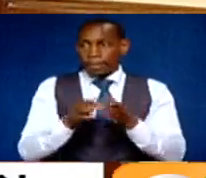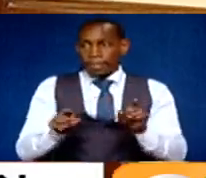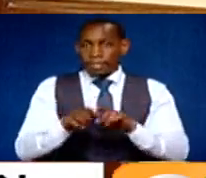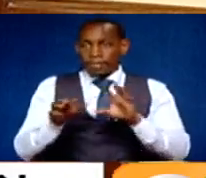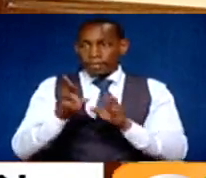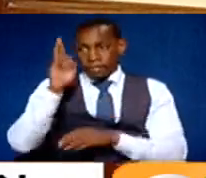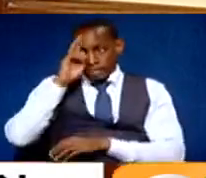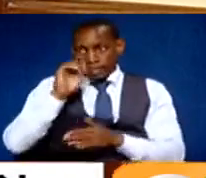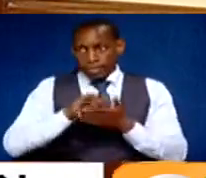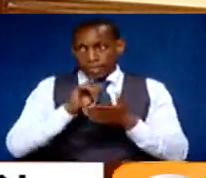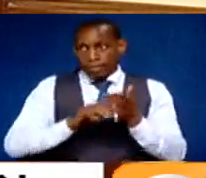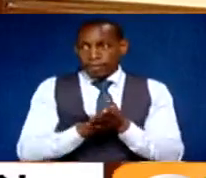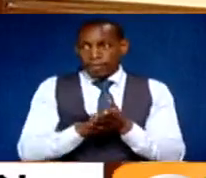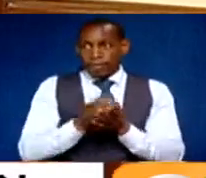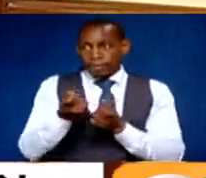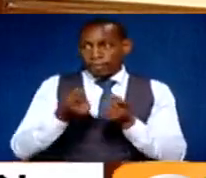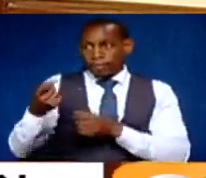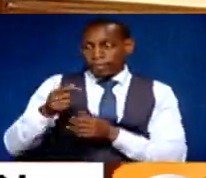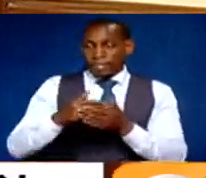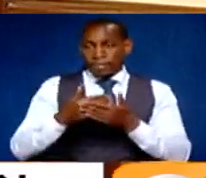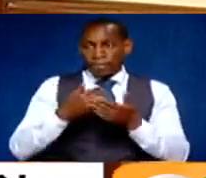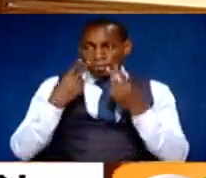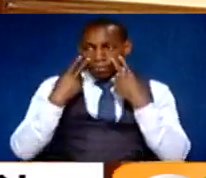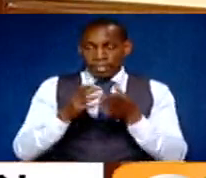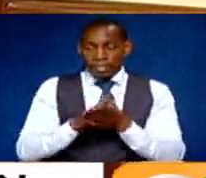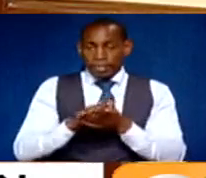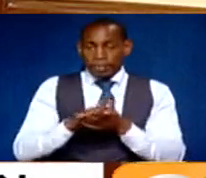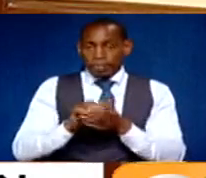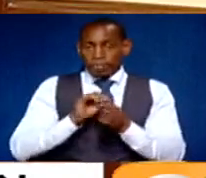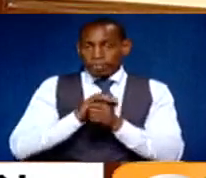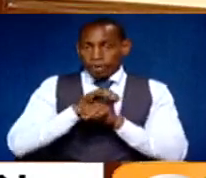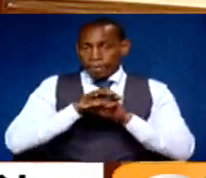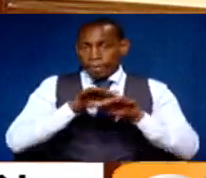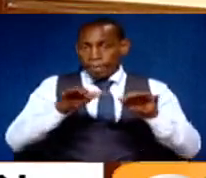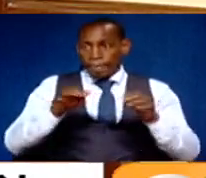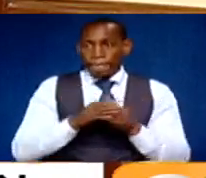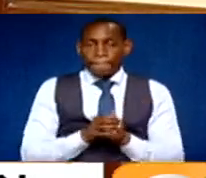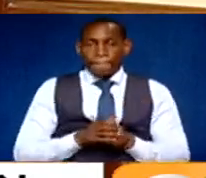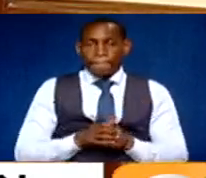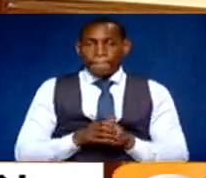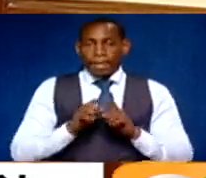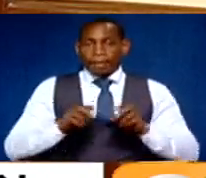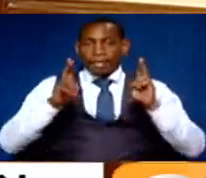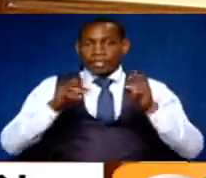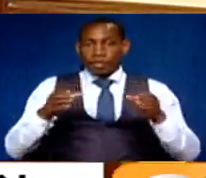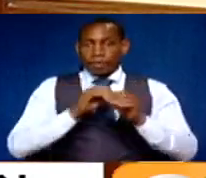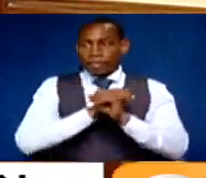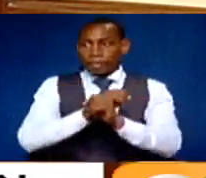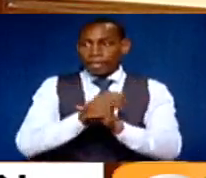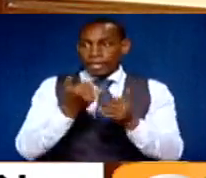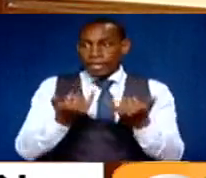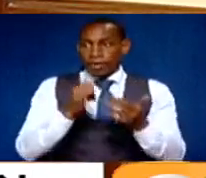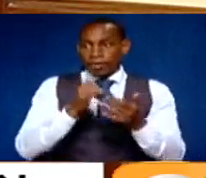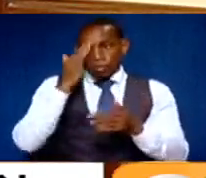why we've taken quite a few months before we've seen another wave coming up. But the thing about this immunity is now we know that